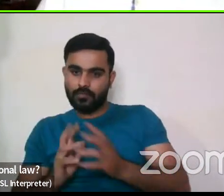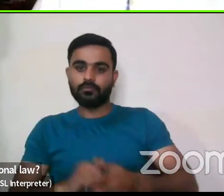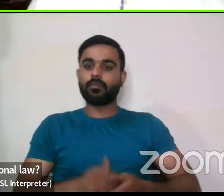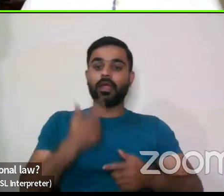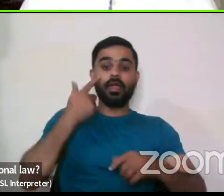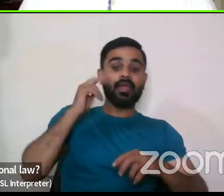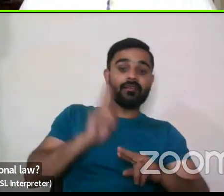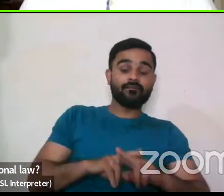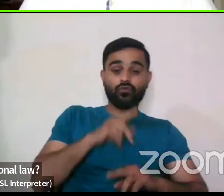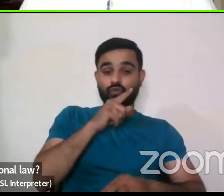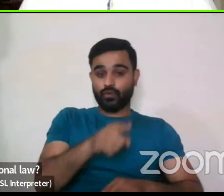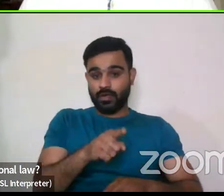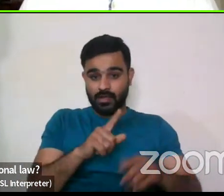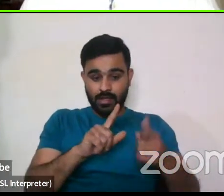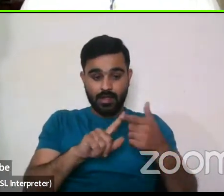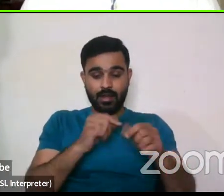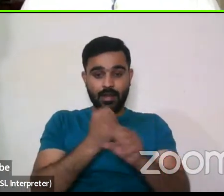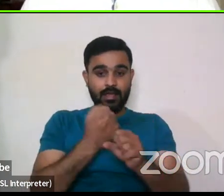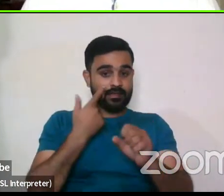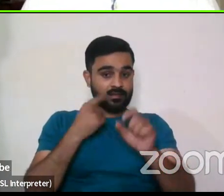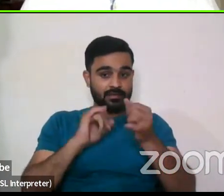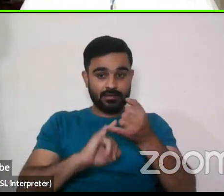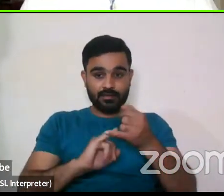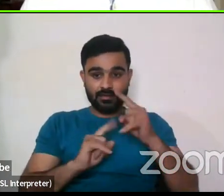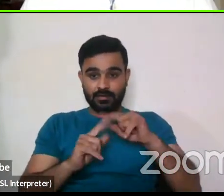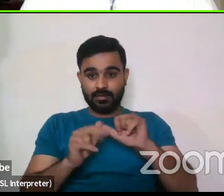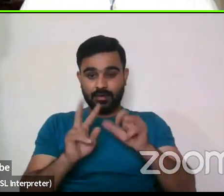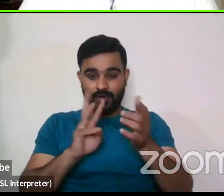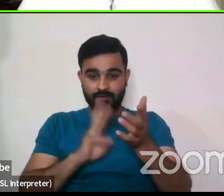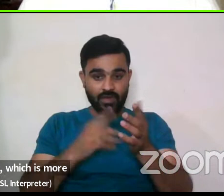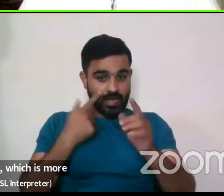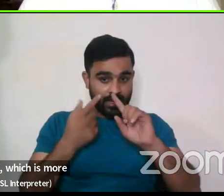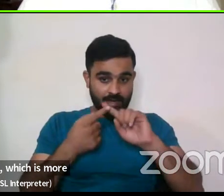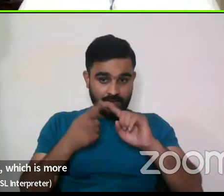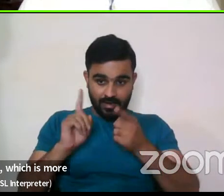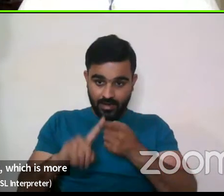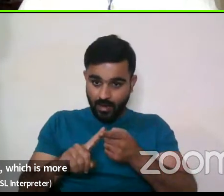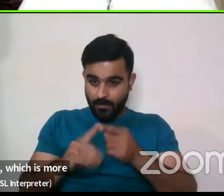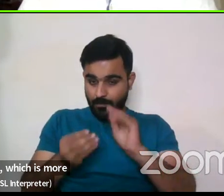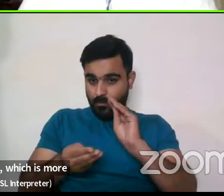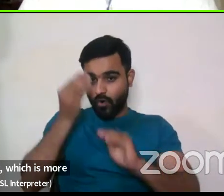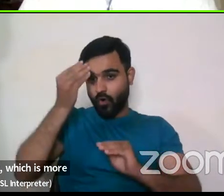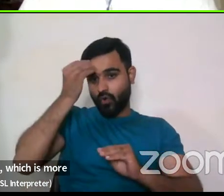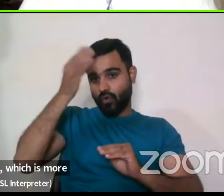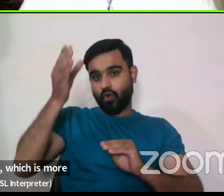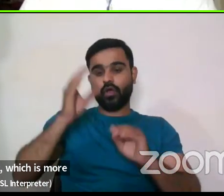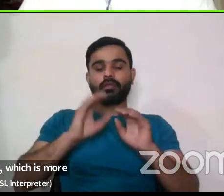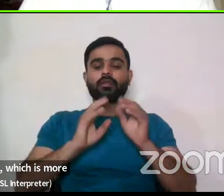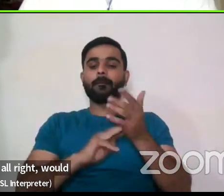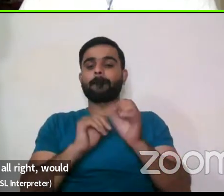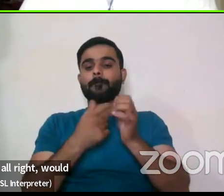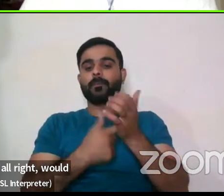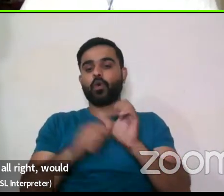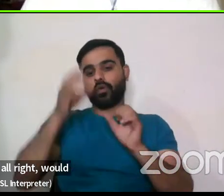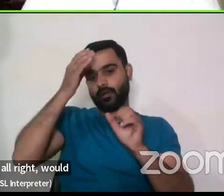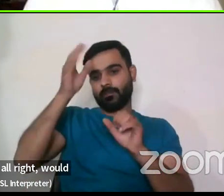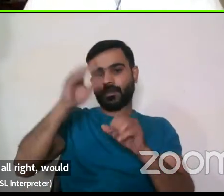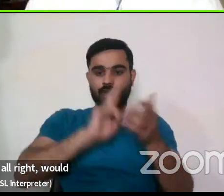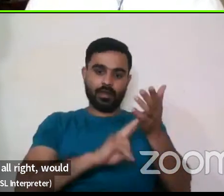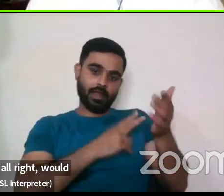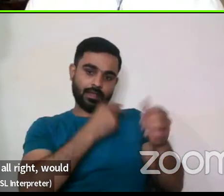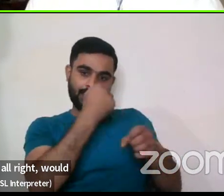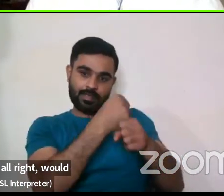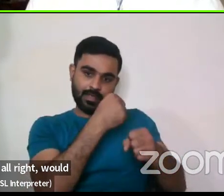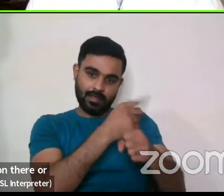be legitimacy, which is more like a moral concept, acceptance and all, right? Would it be better if national governments own them or